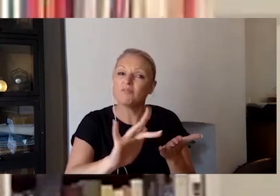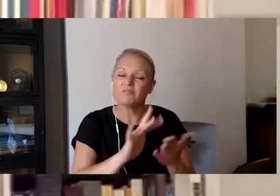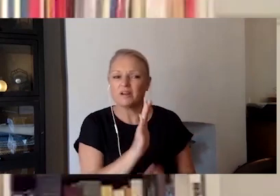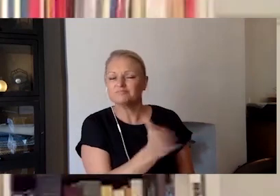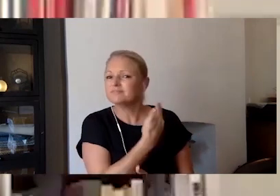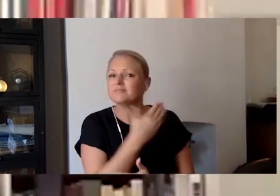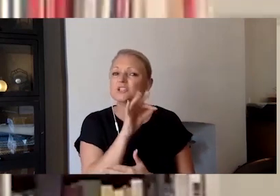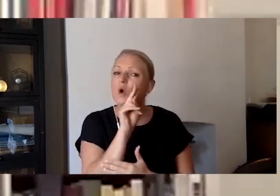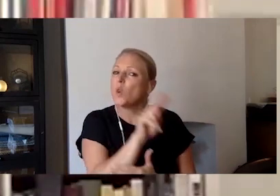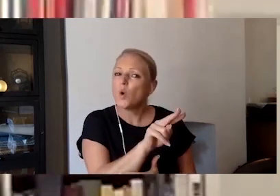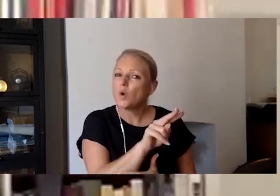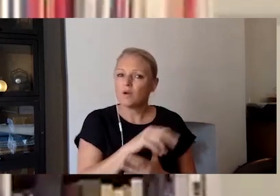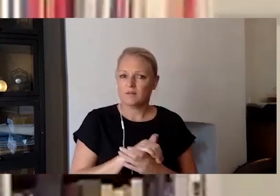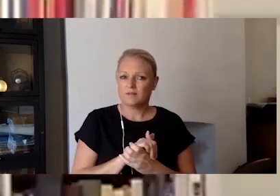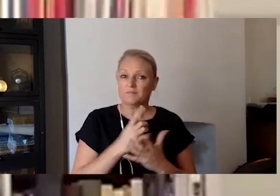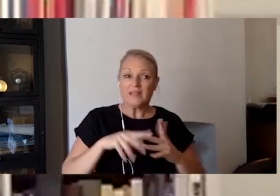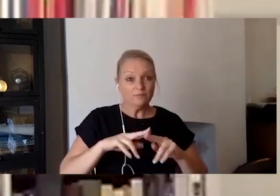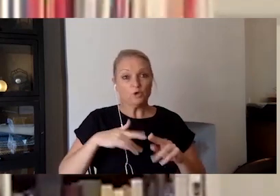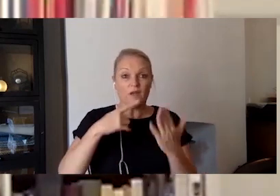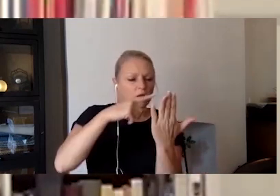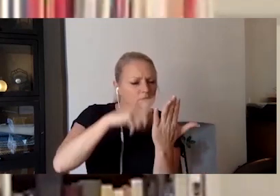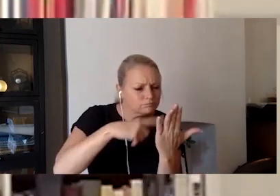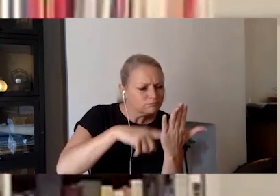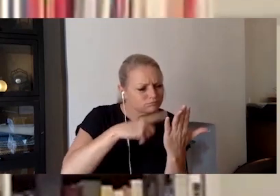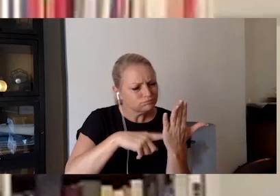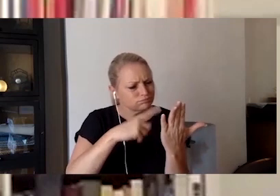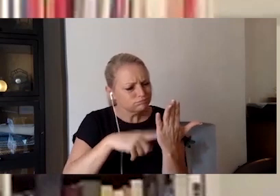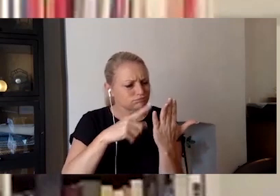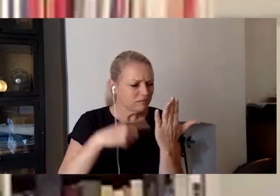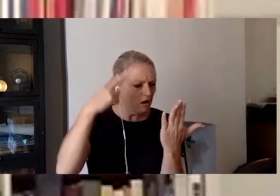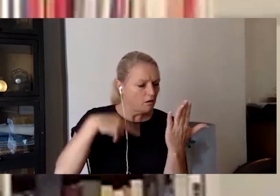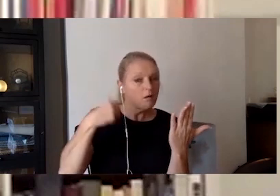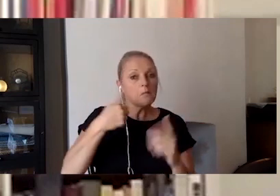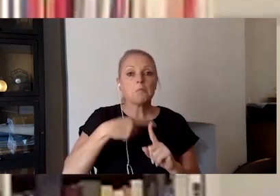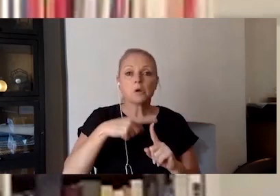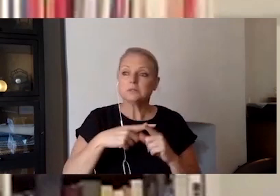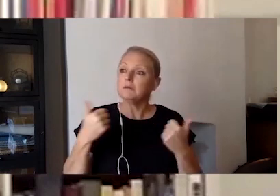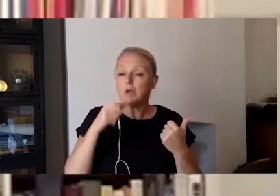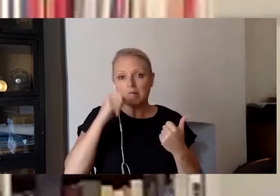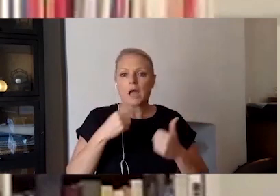feeling anxious and uncertain, then switch off. Even if you feel